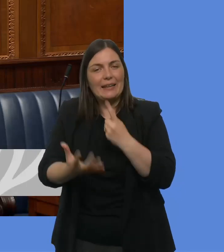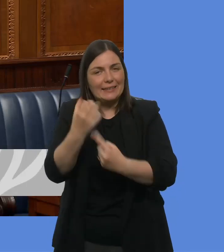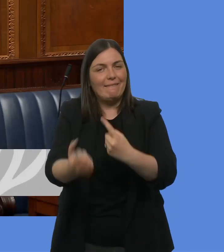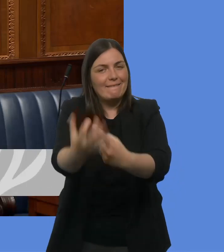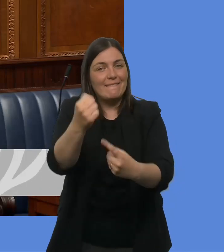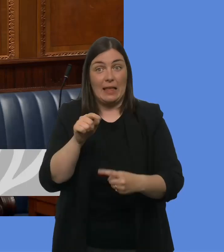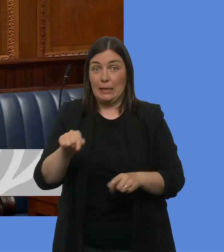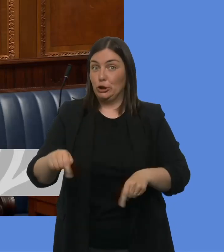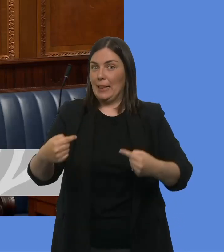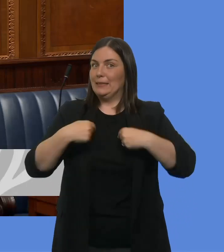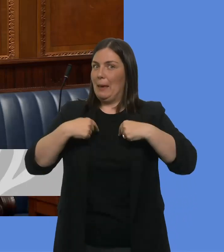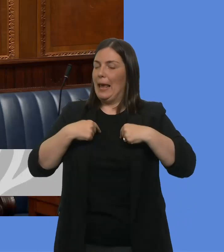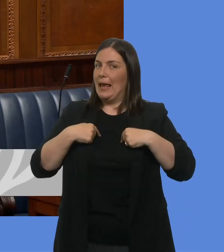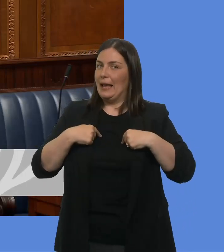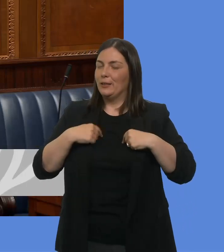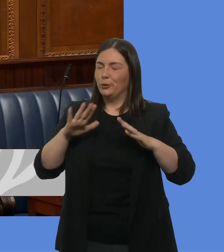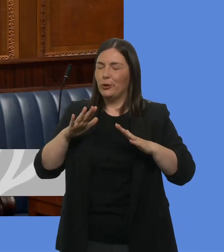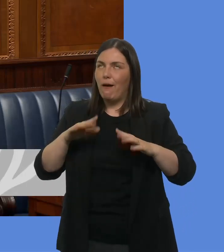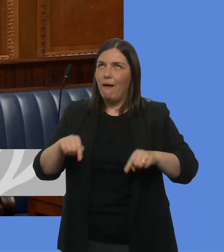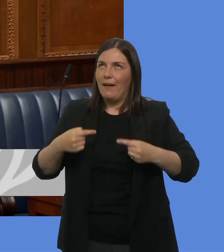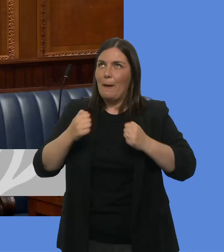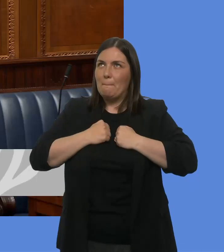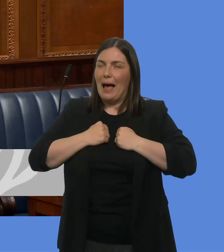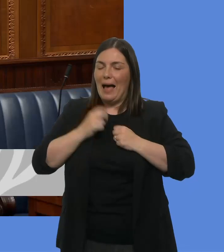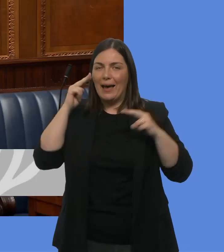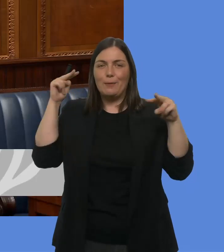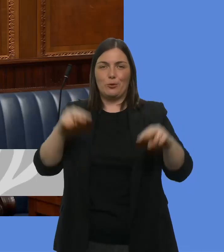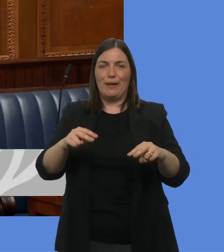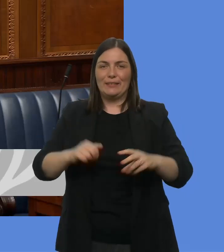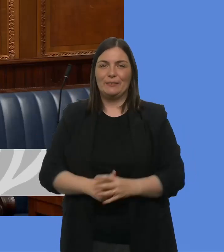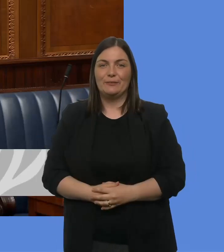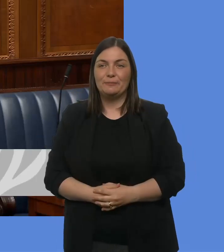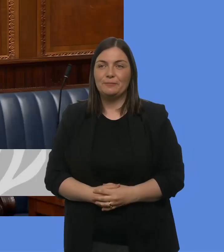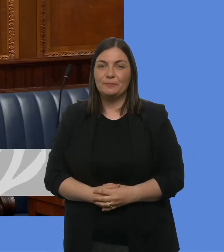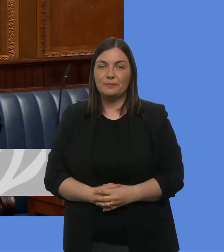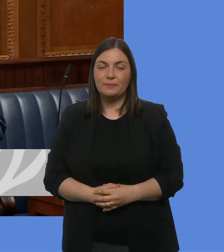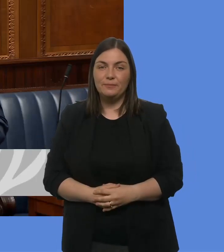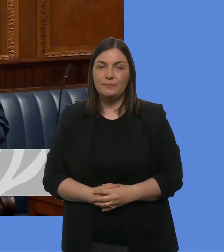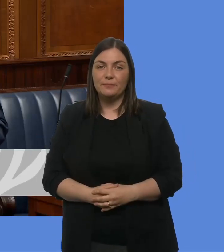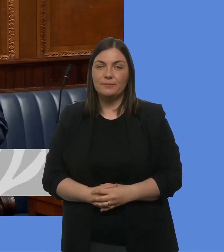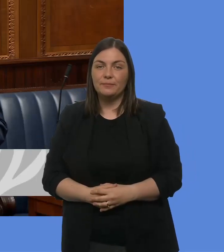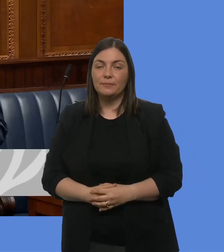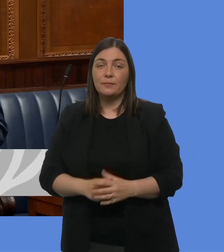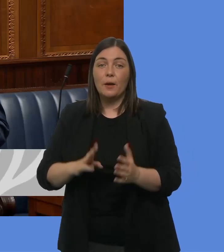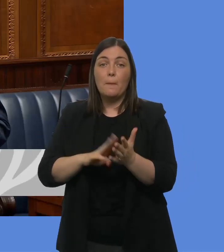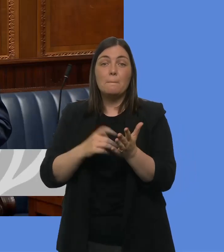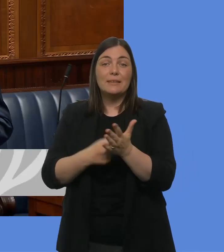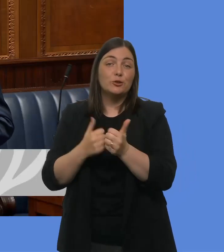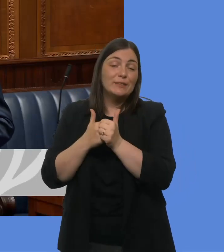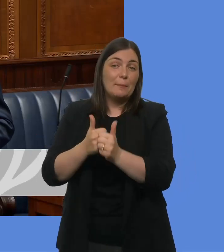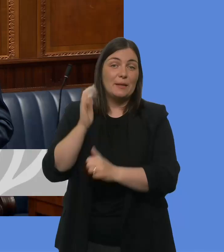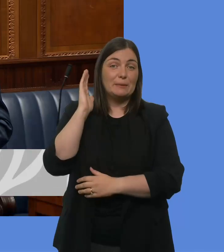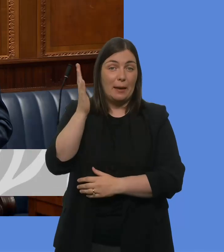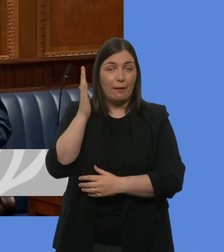on how I look and feel at people. So, in closing, Mr. Deputy Speaker, let us reflect on